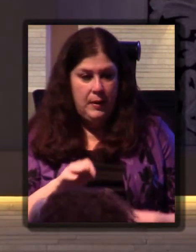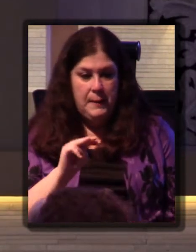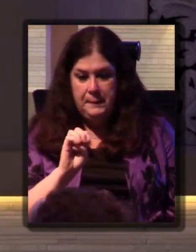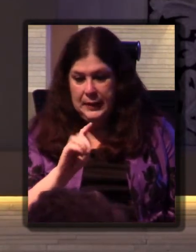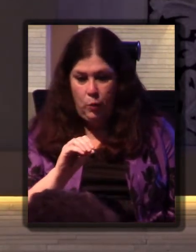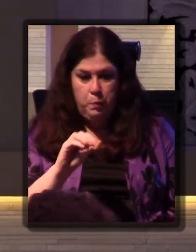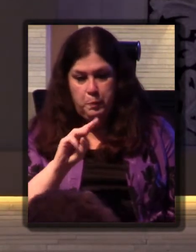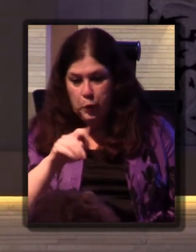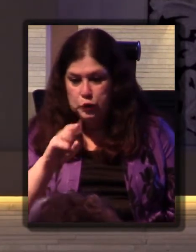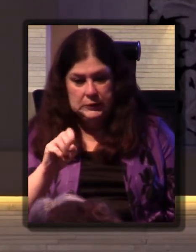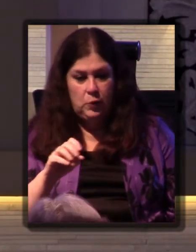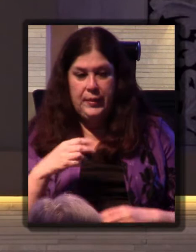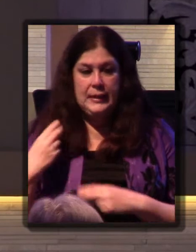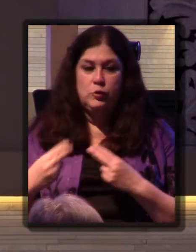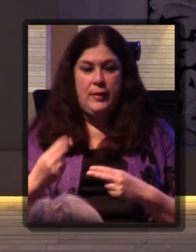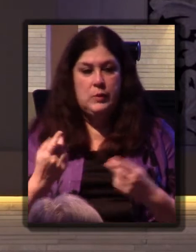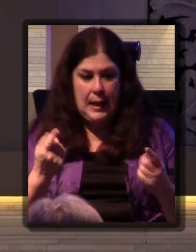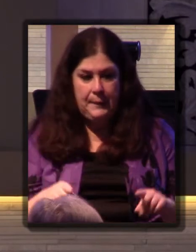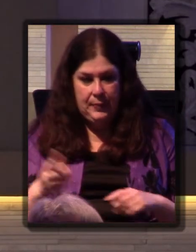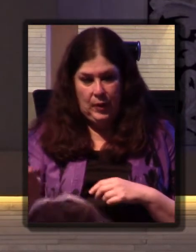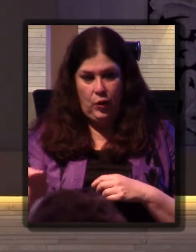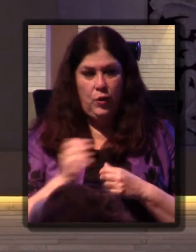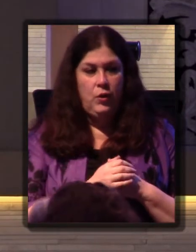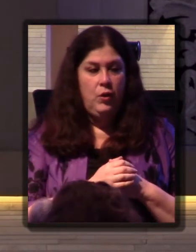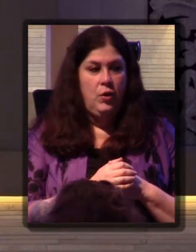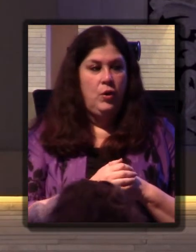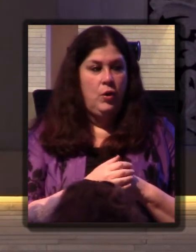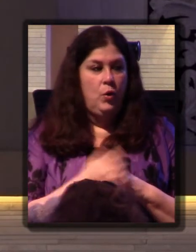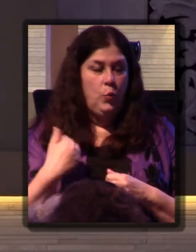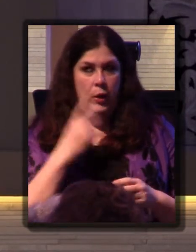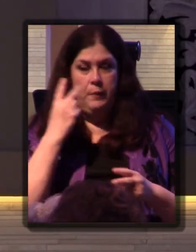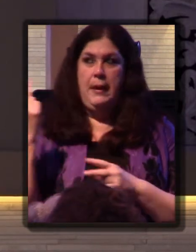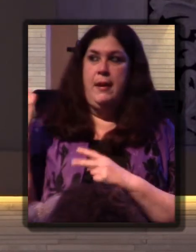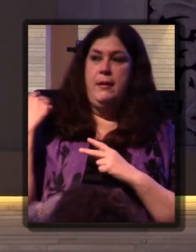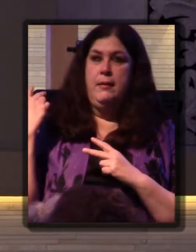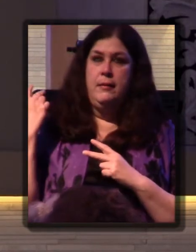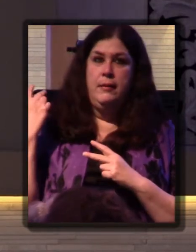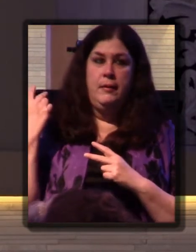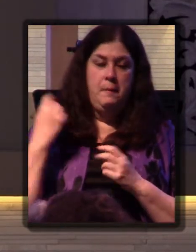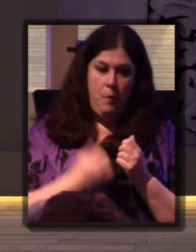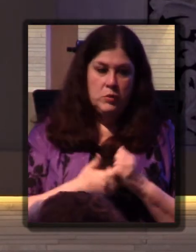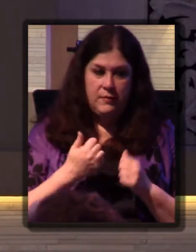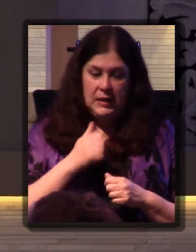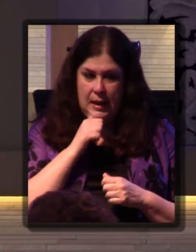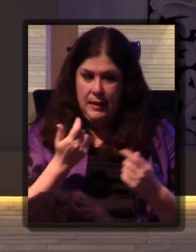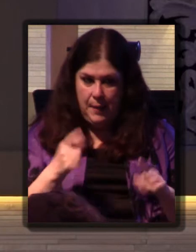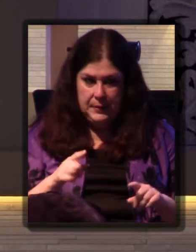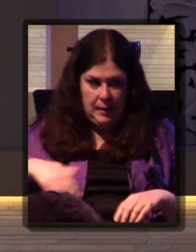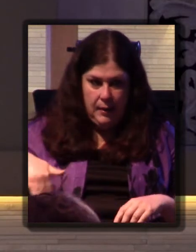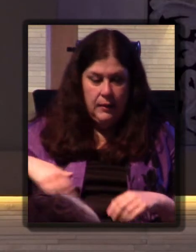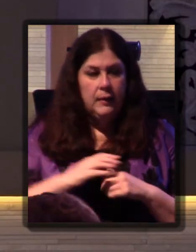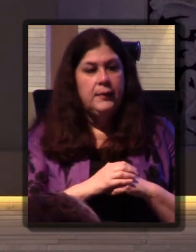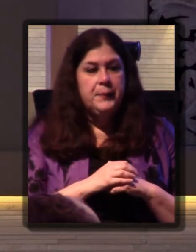replaced by the Medo-Persians. And so the history that was going to take place, we look back on it, for them, most of it